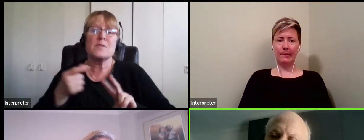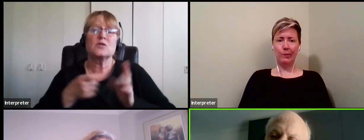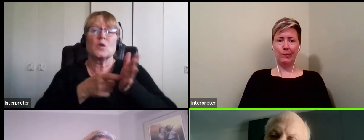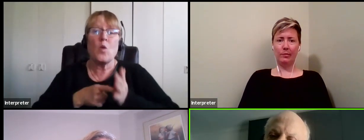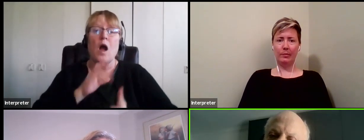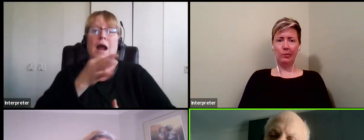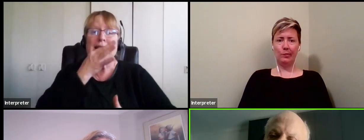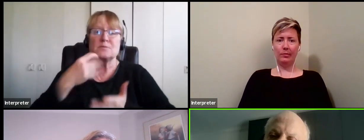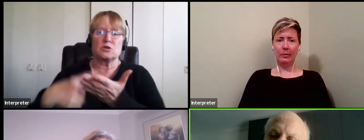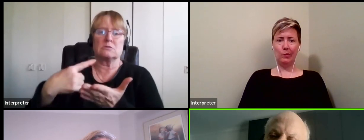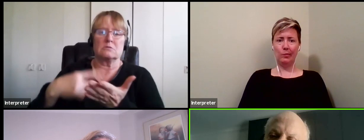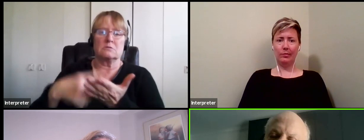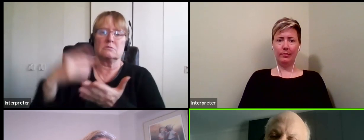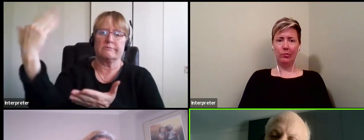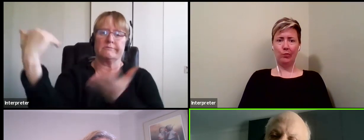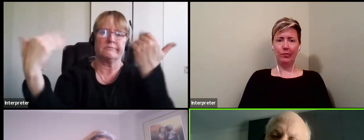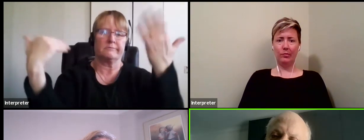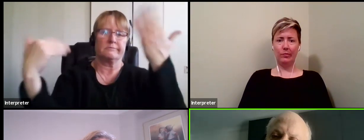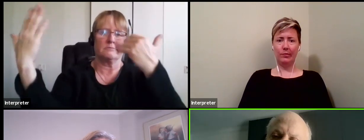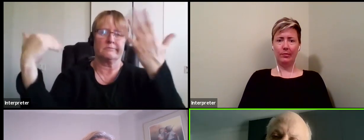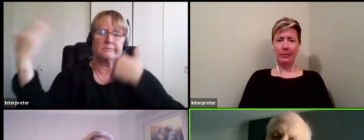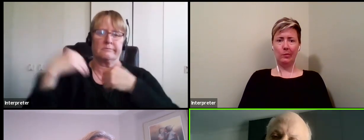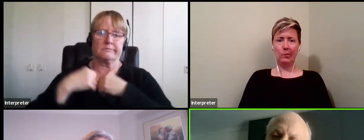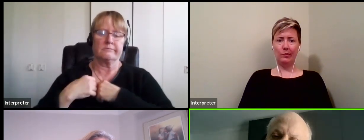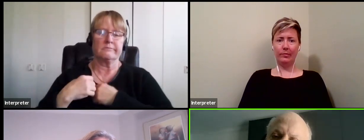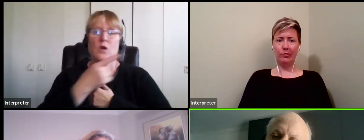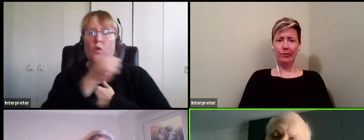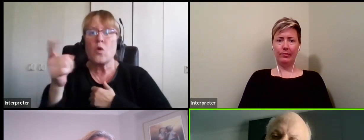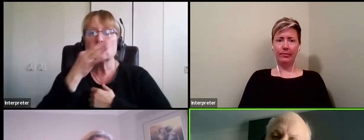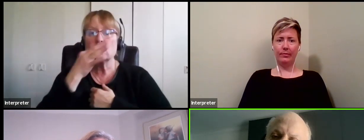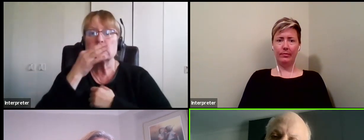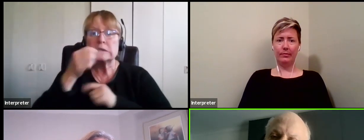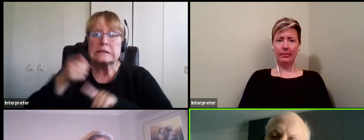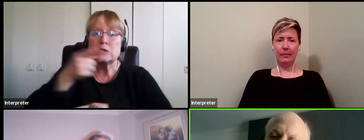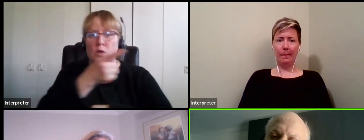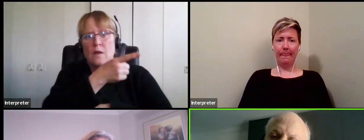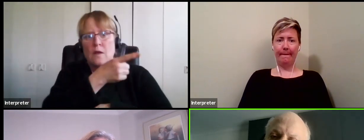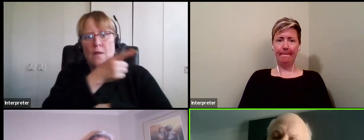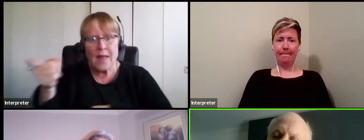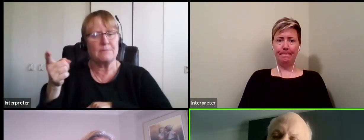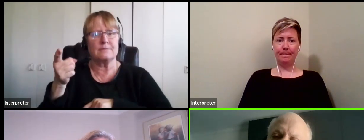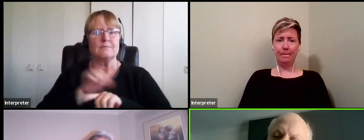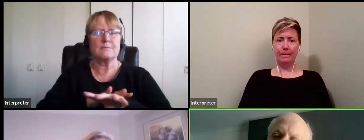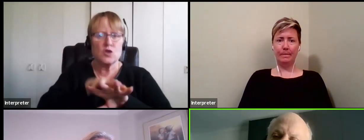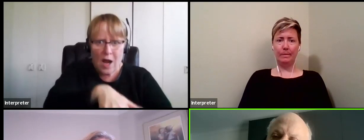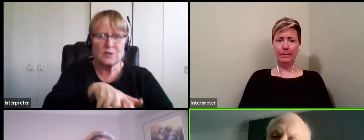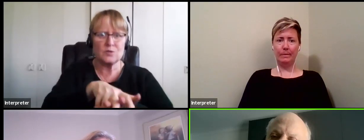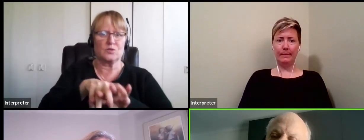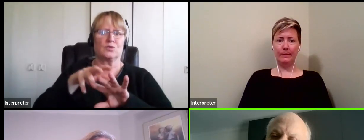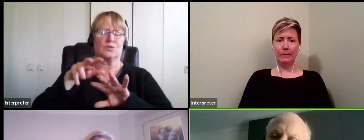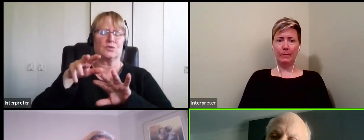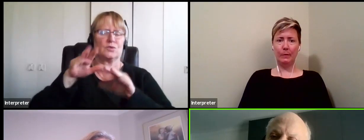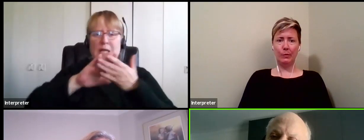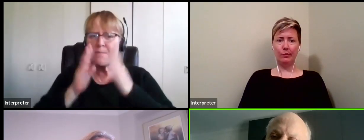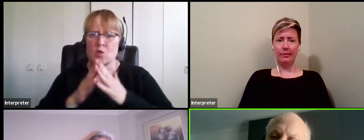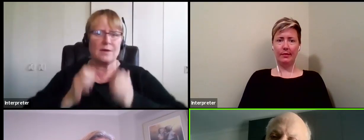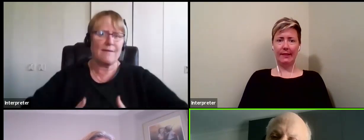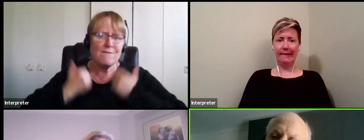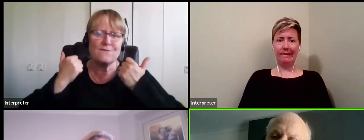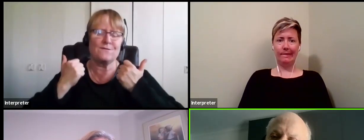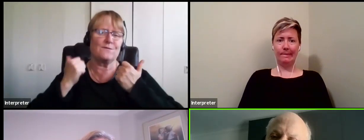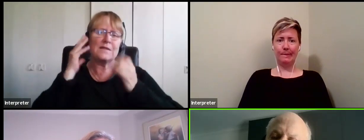experts on the needs of people with disabilities are grassroots people with disabilities. We're there to help. We've come up with great